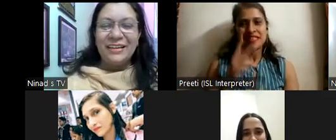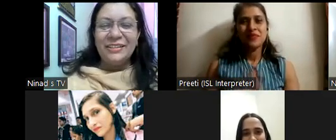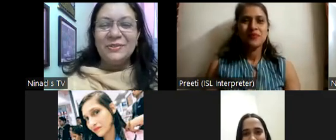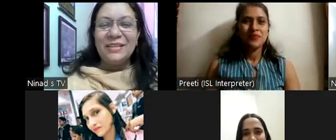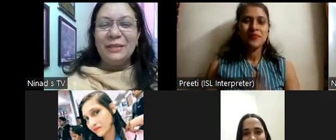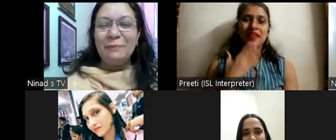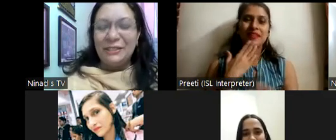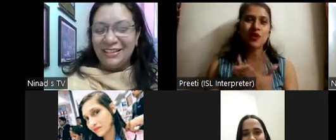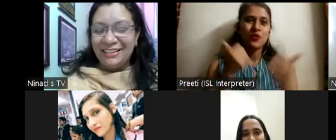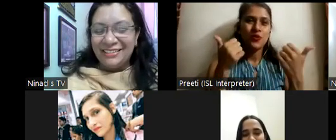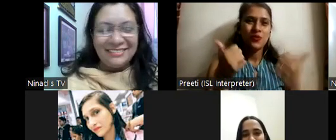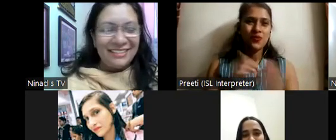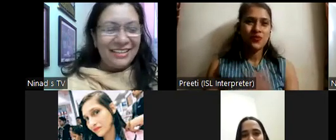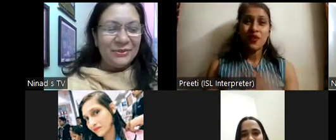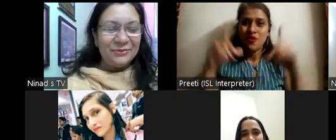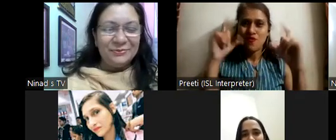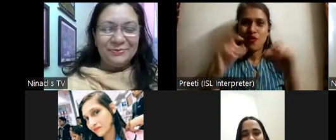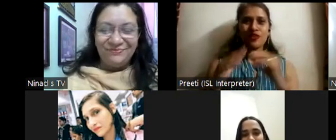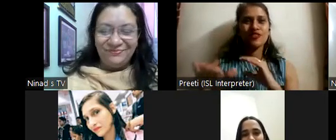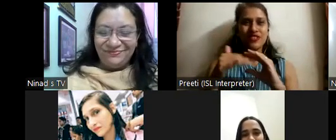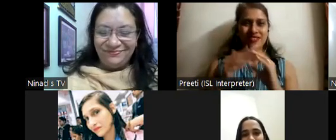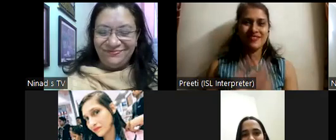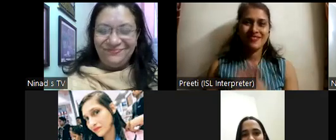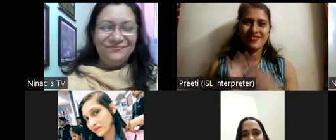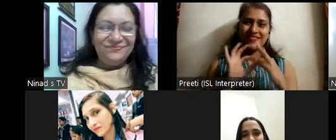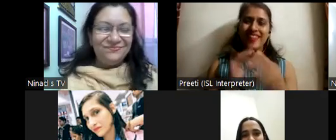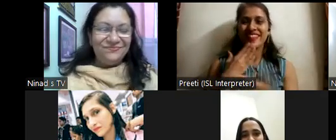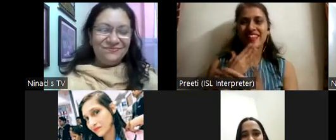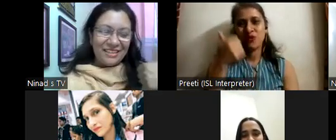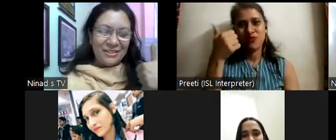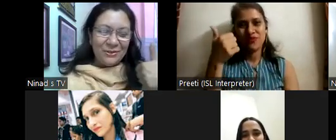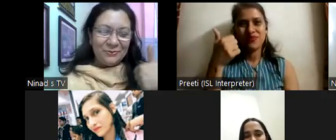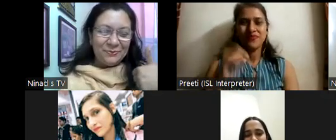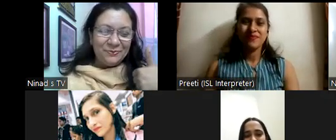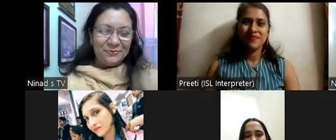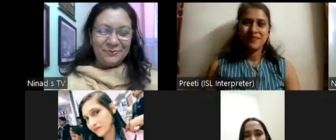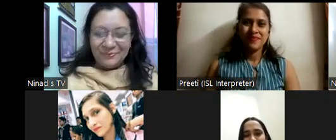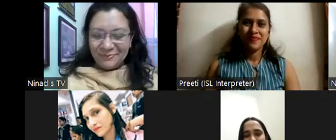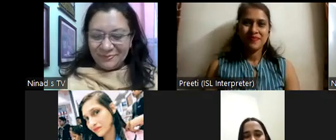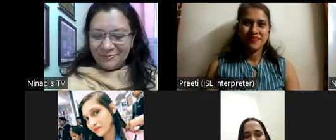Okay, send me the picture later. Thank you. Yes, ma'am. Thank you, Preeti ji. Thank you. Thank you.